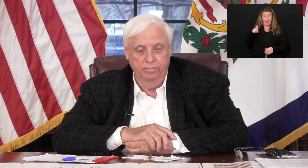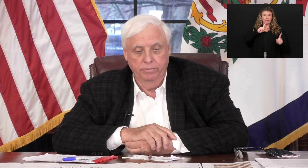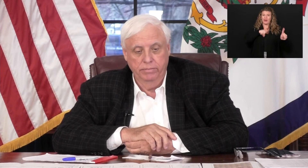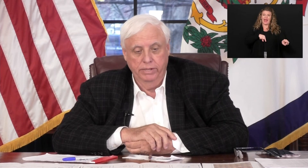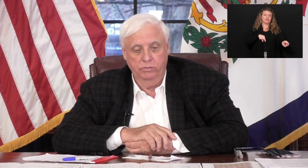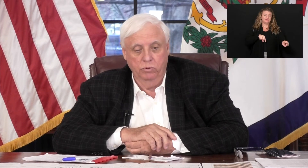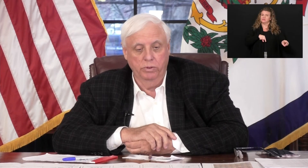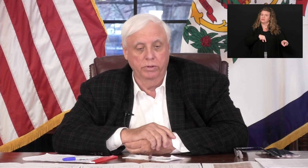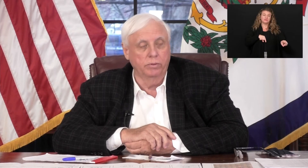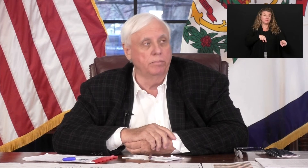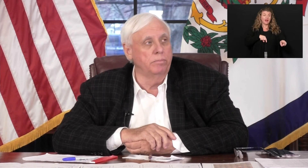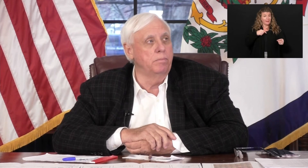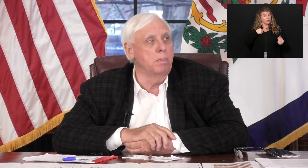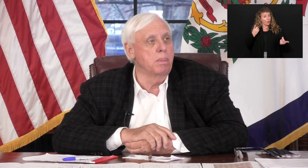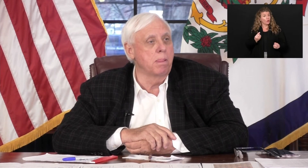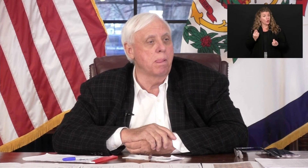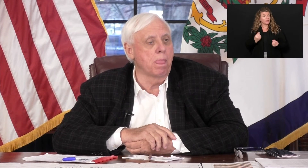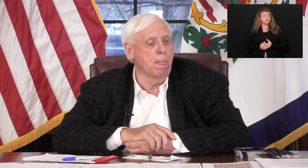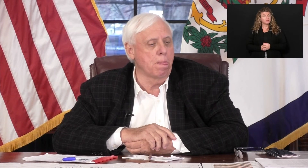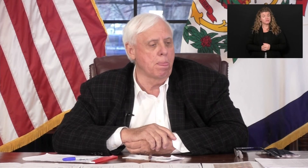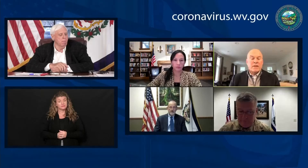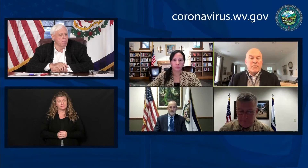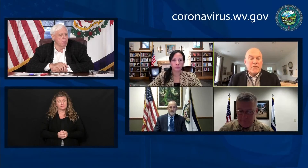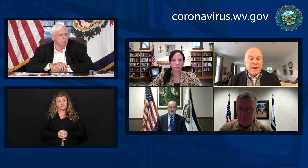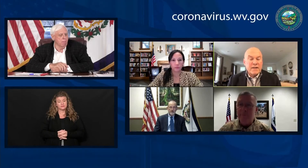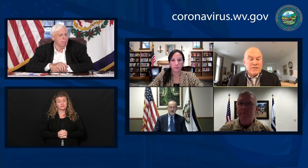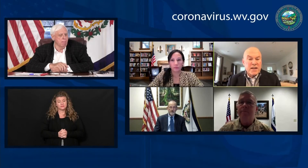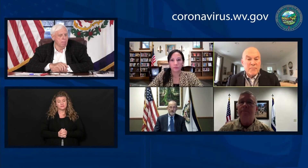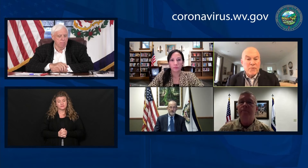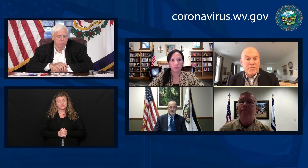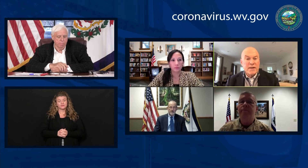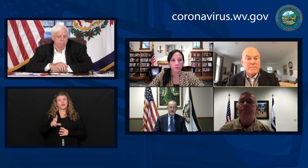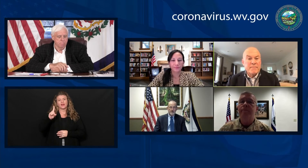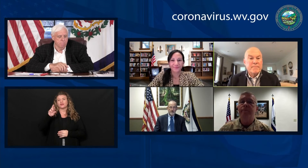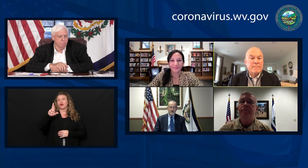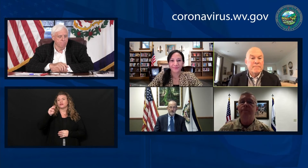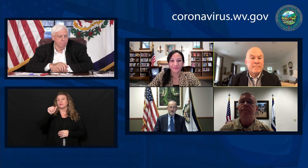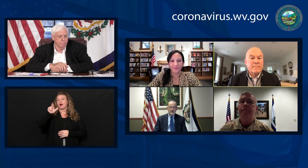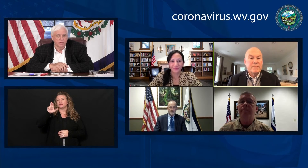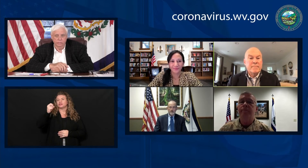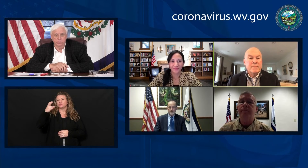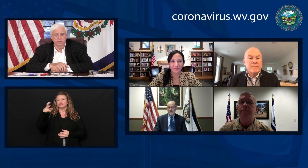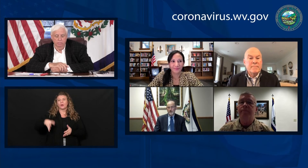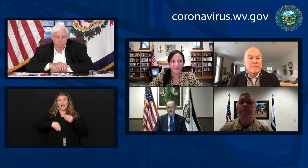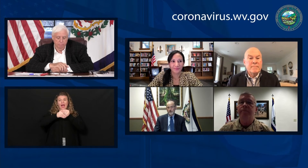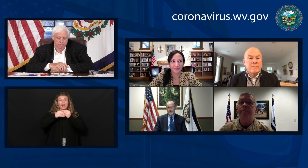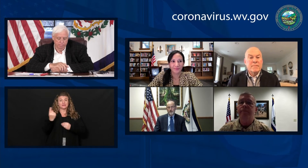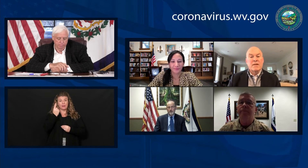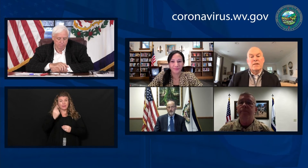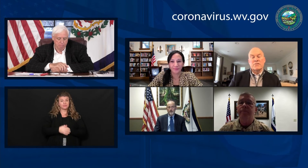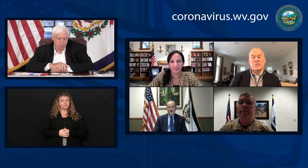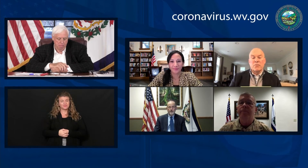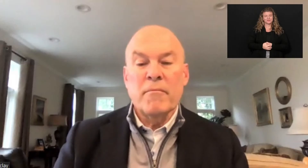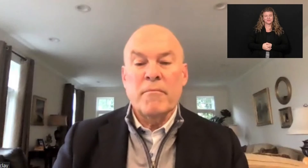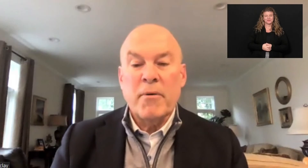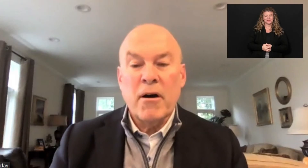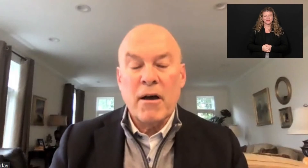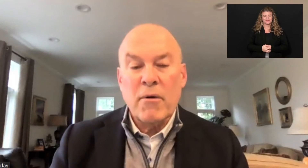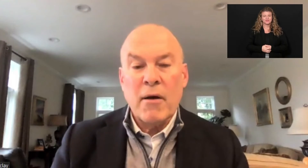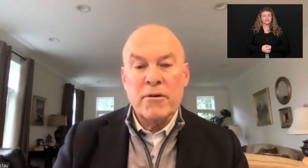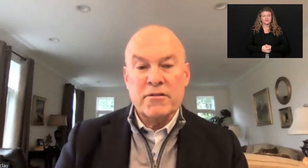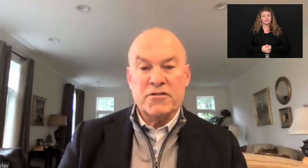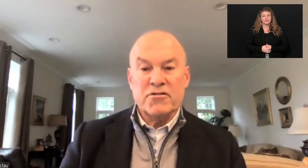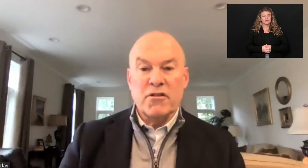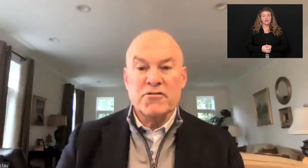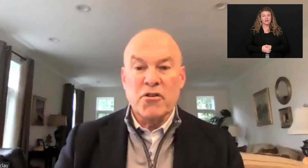react, and that's what we're doing. Governor, if I could just add one thing. Surely. So,